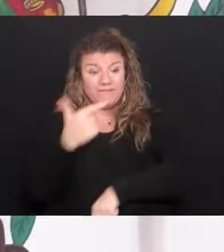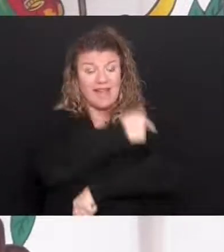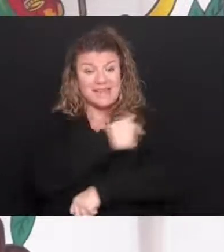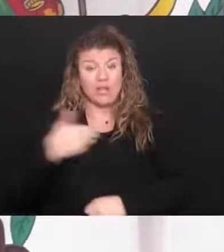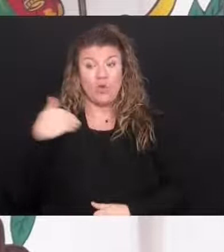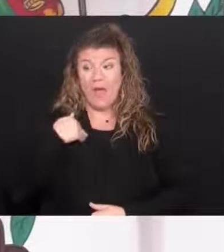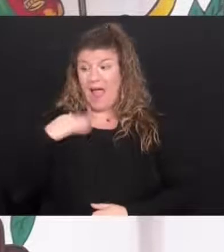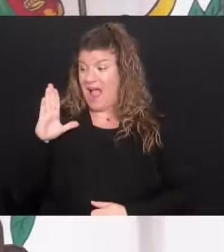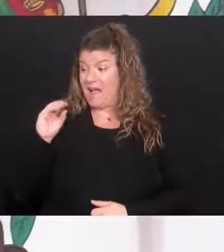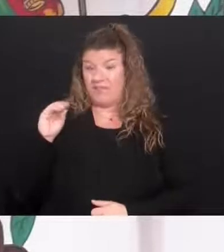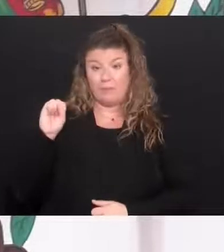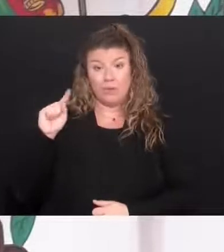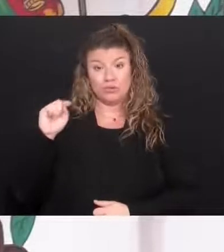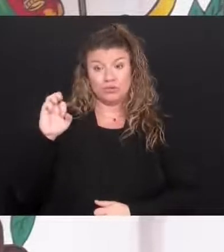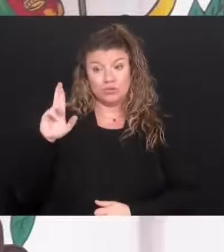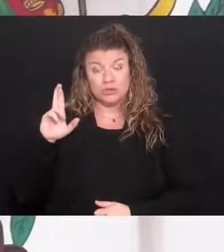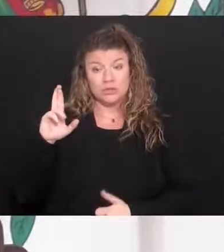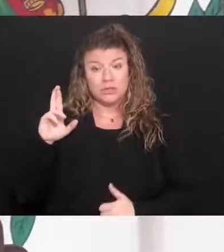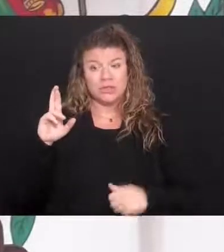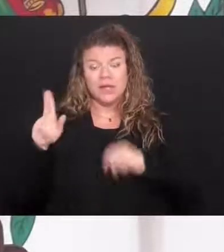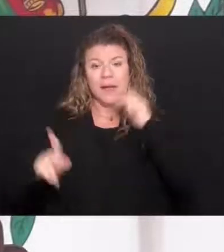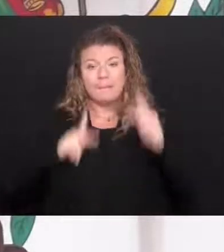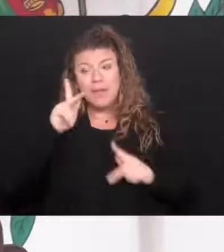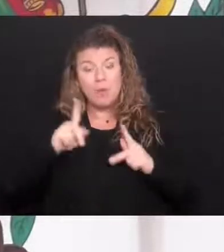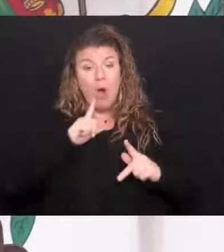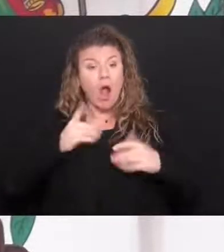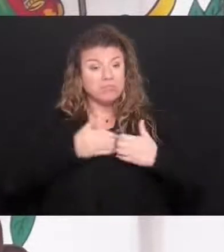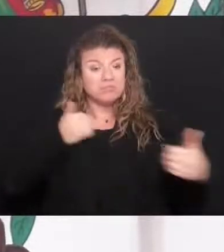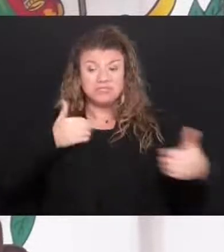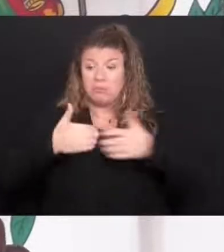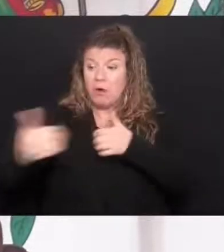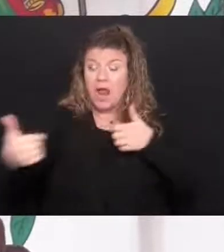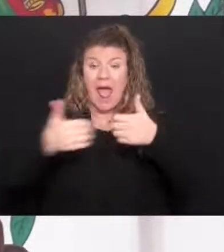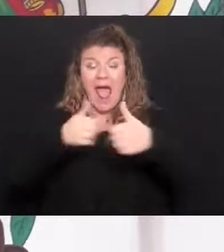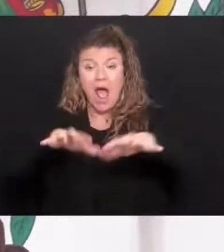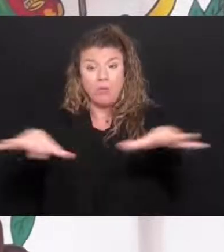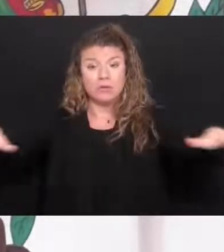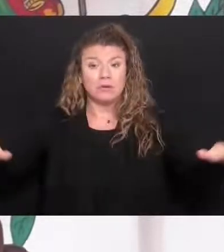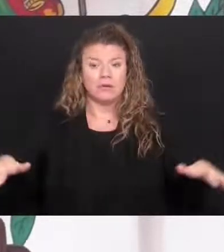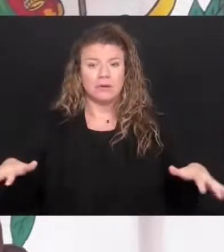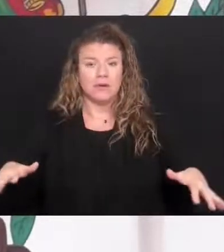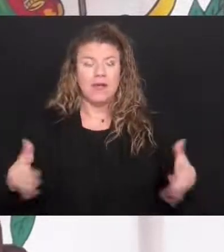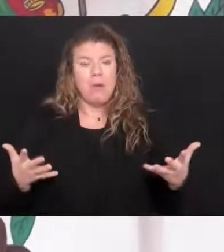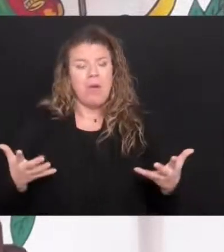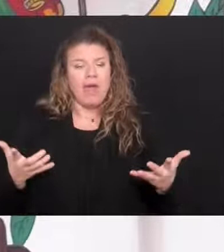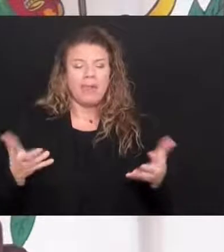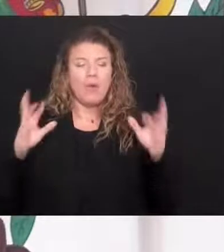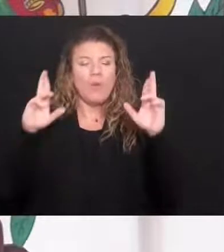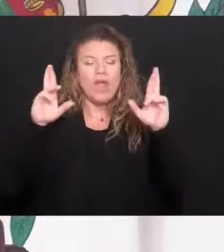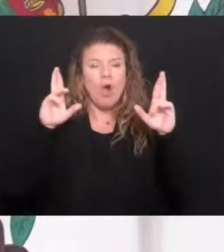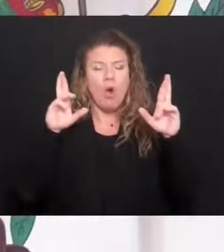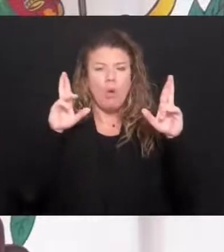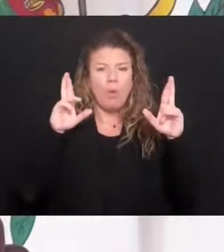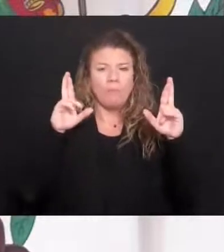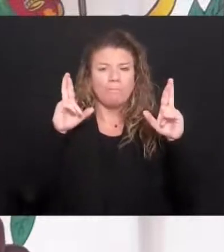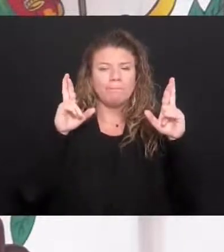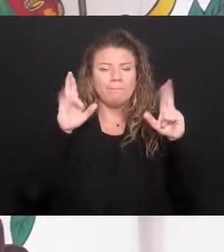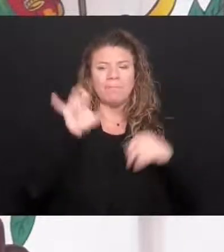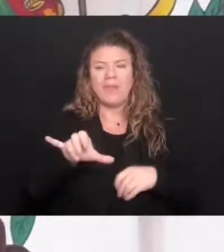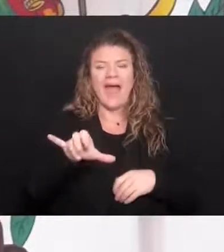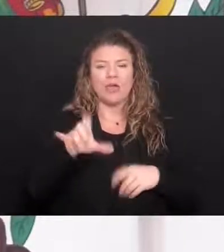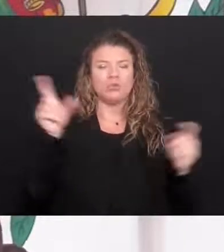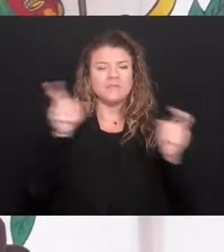and people are halfway spread out and everything, then we hope you, we hope